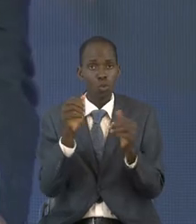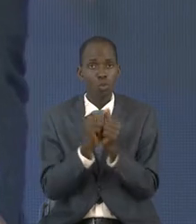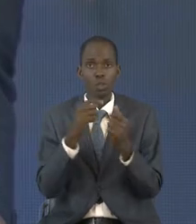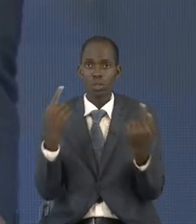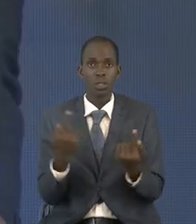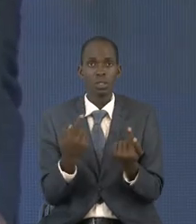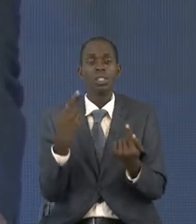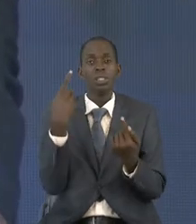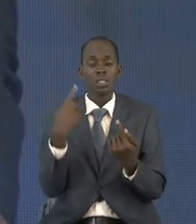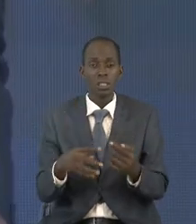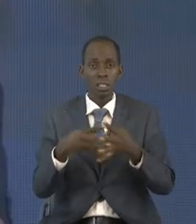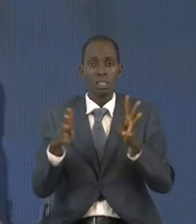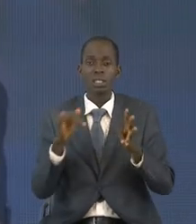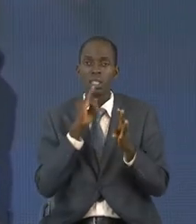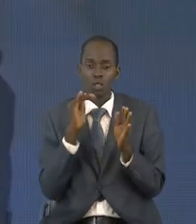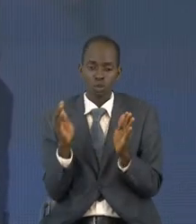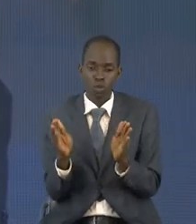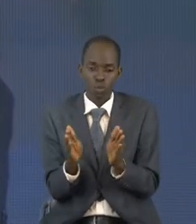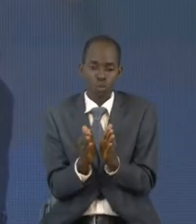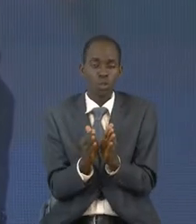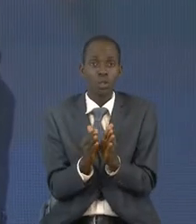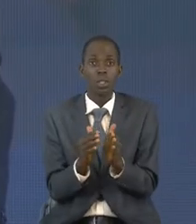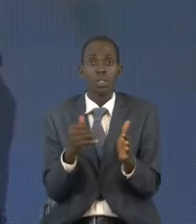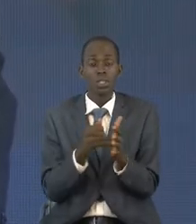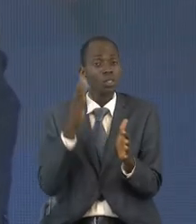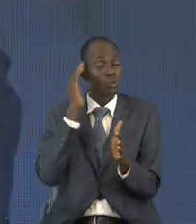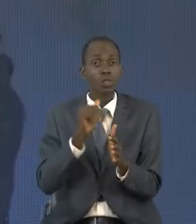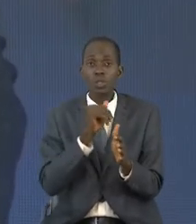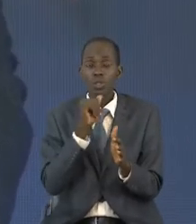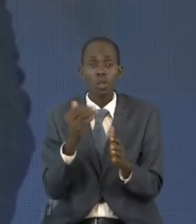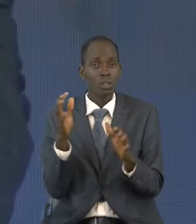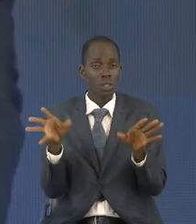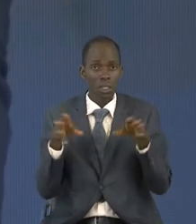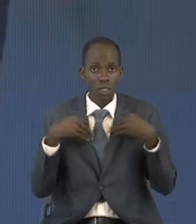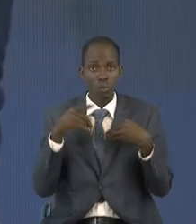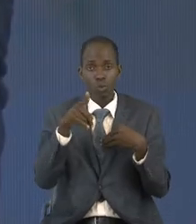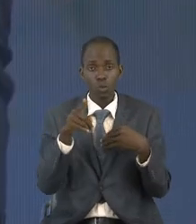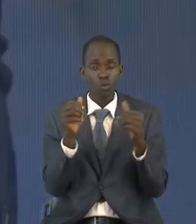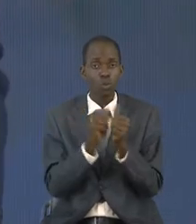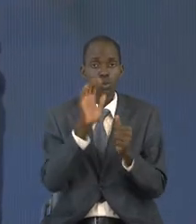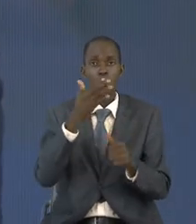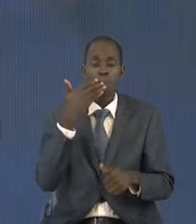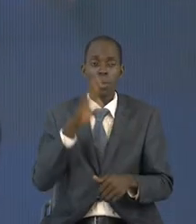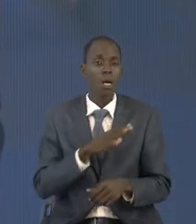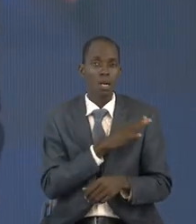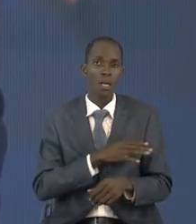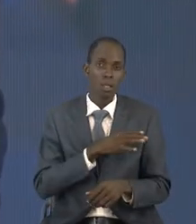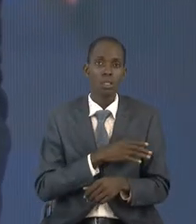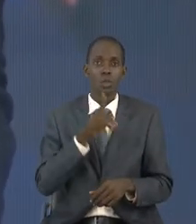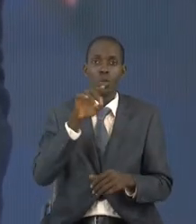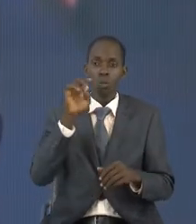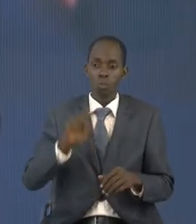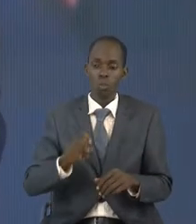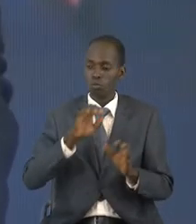is straight. It will not take you and your bad character. You have to drop that